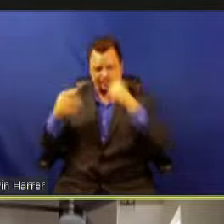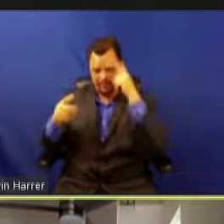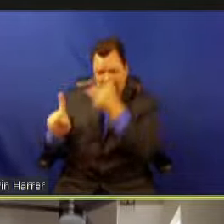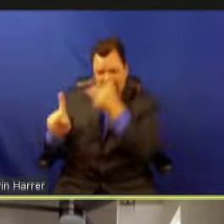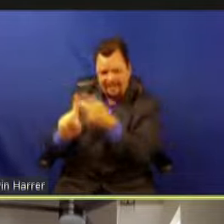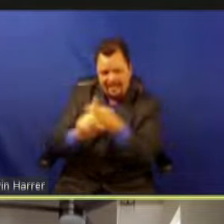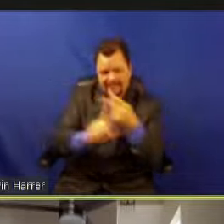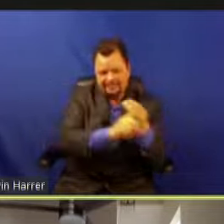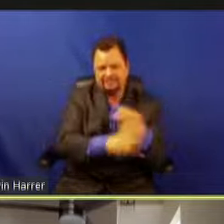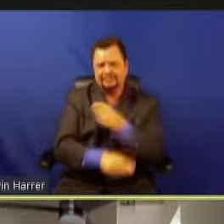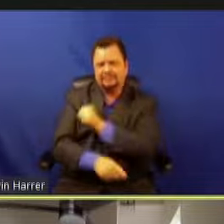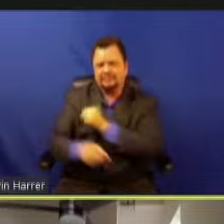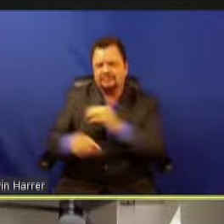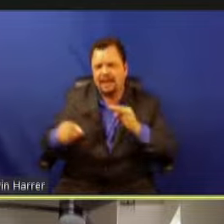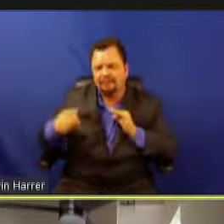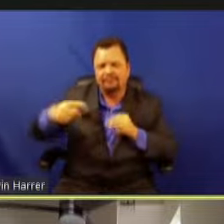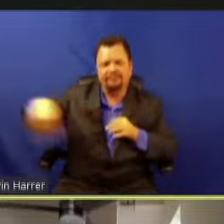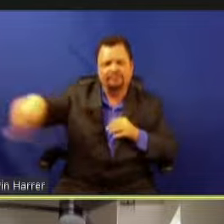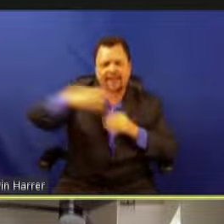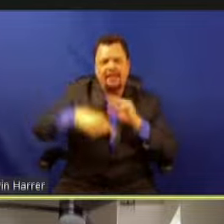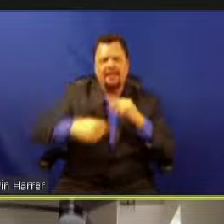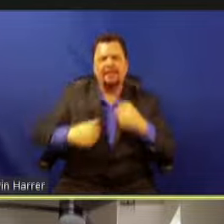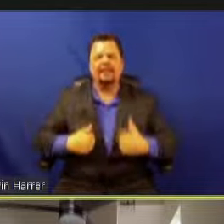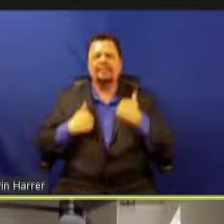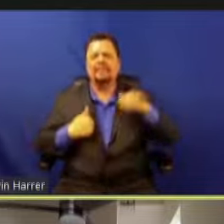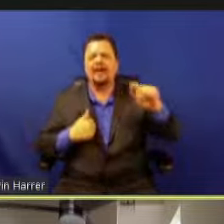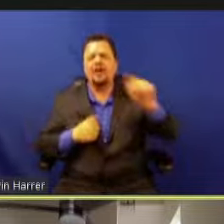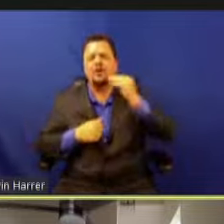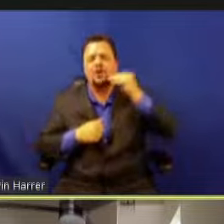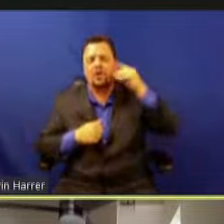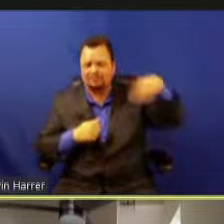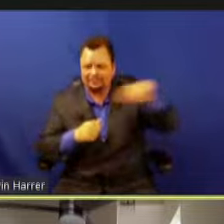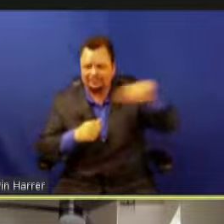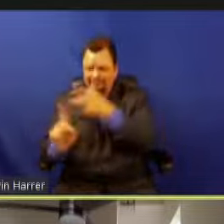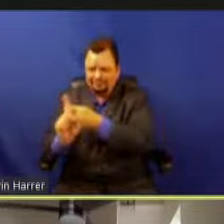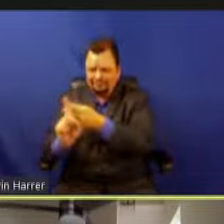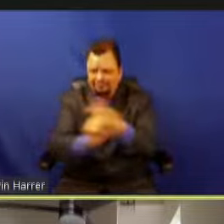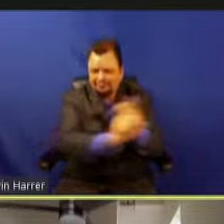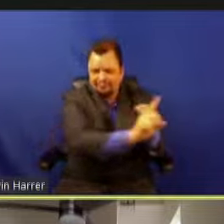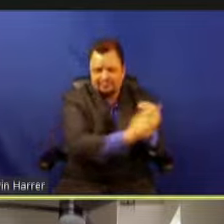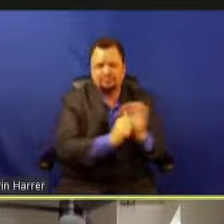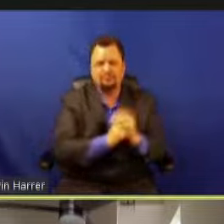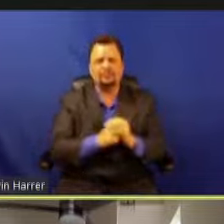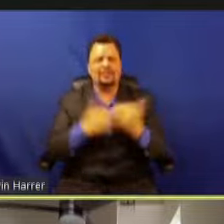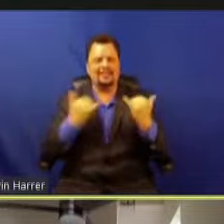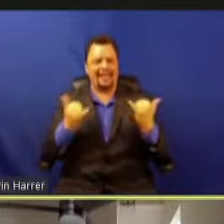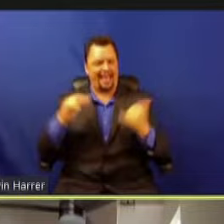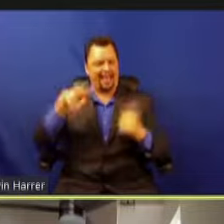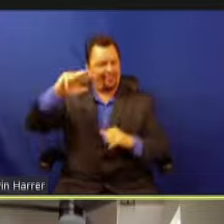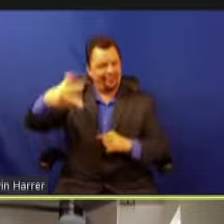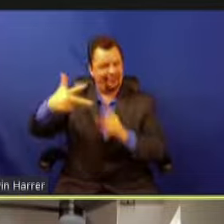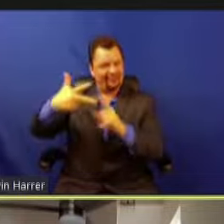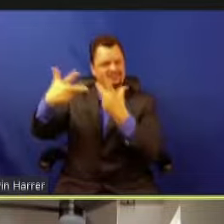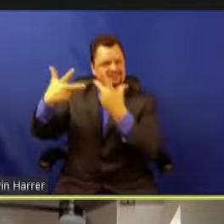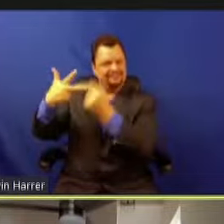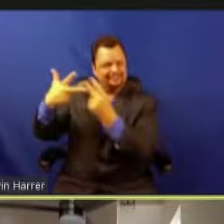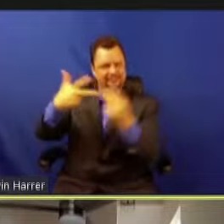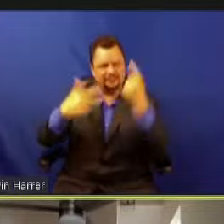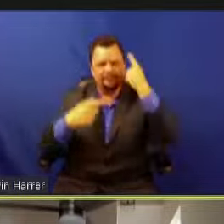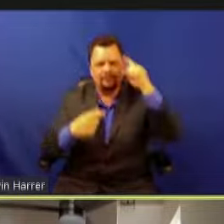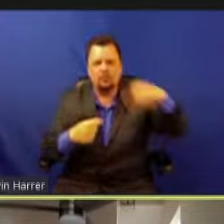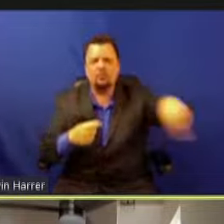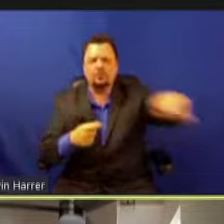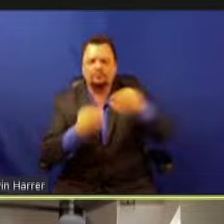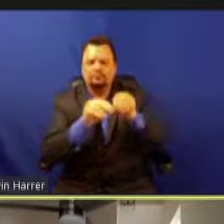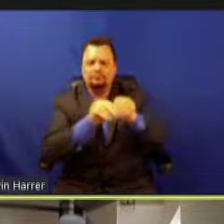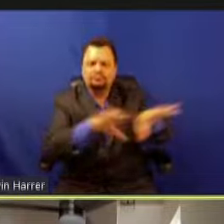enrolled providers to ensure booster offerings at these facilities and that the state has oversight of that process. We have